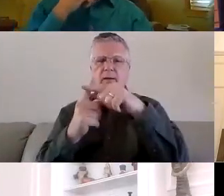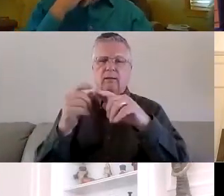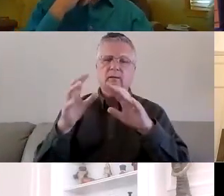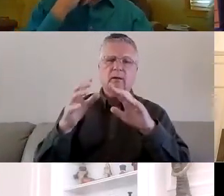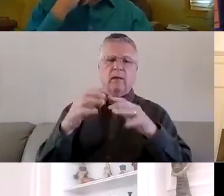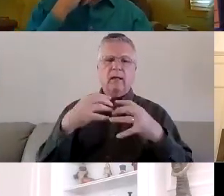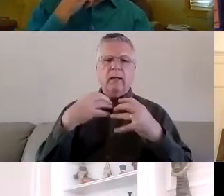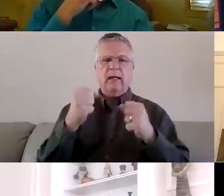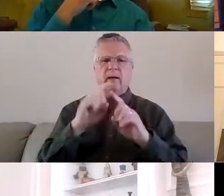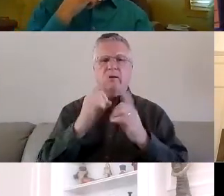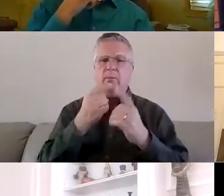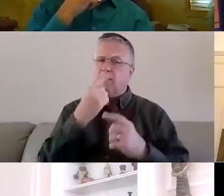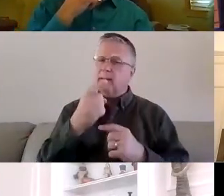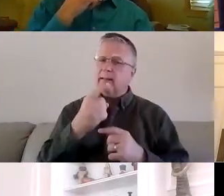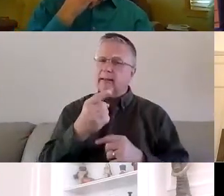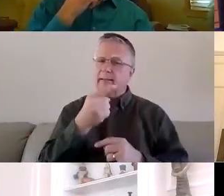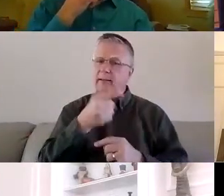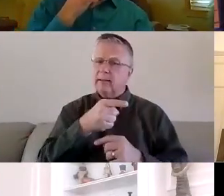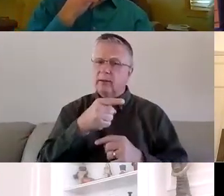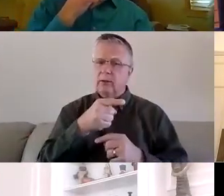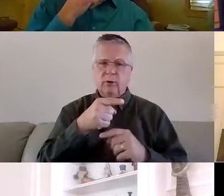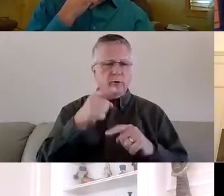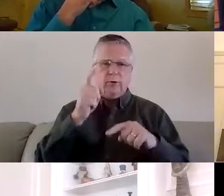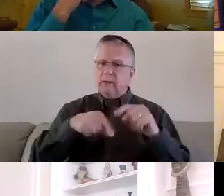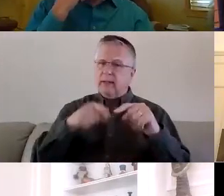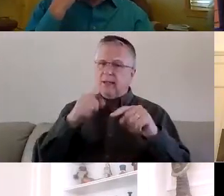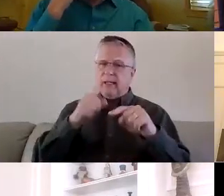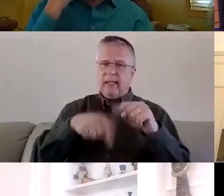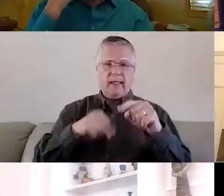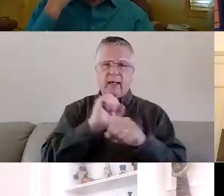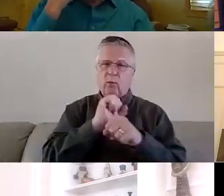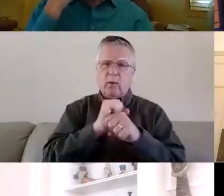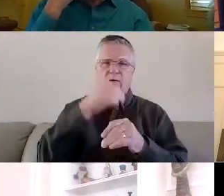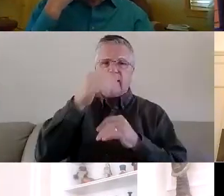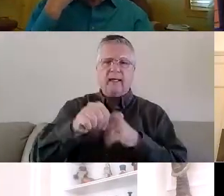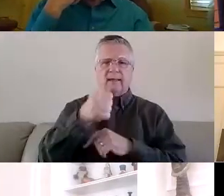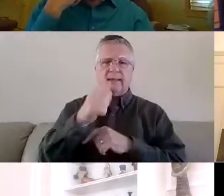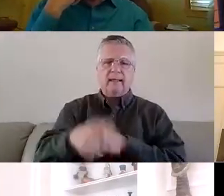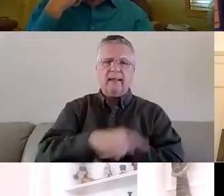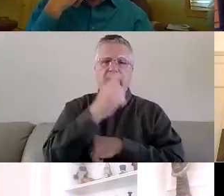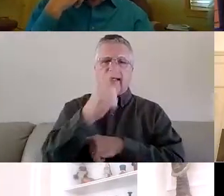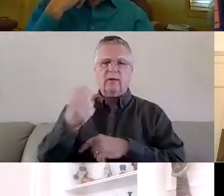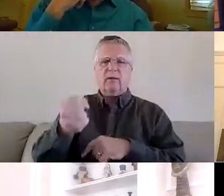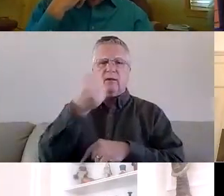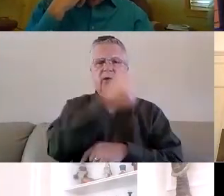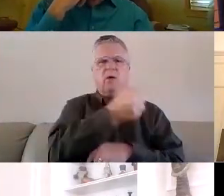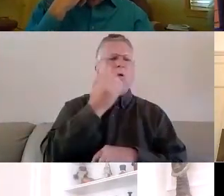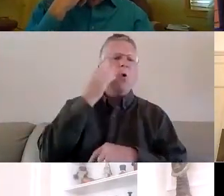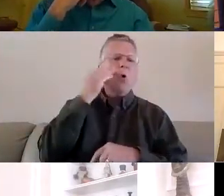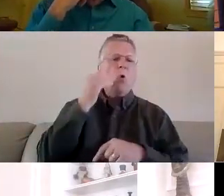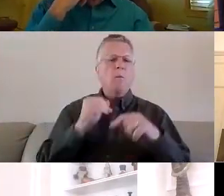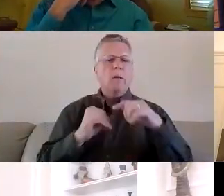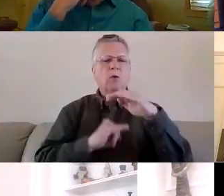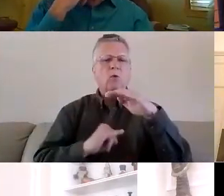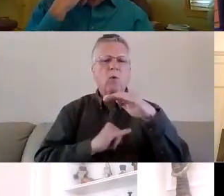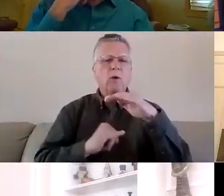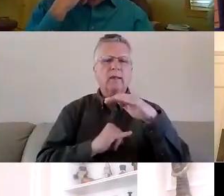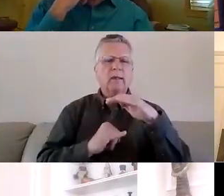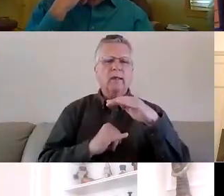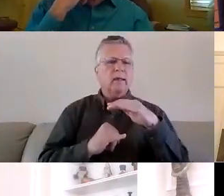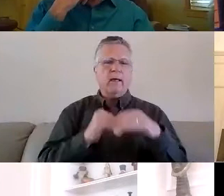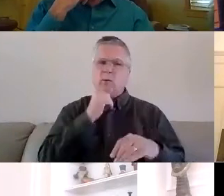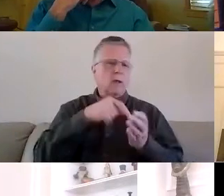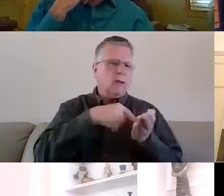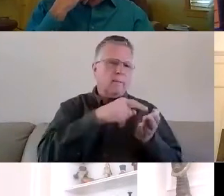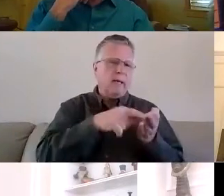said, you know, Jane or John Doe, you can't work for the next 10 days, you have to go home and quarantine, and you won't be paid because you're